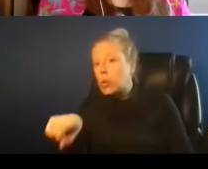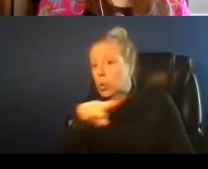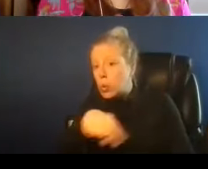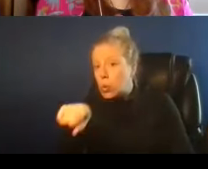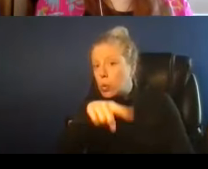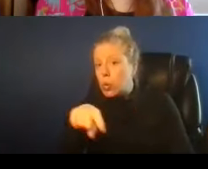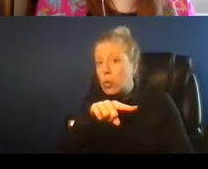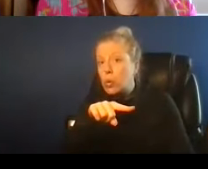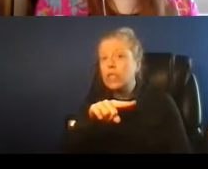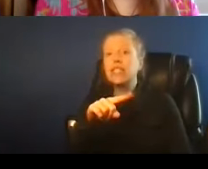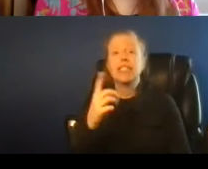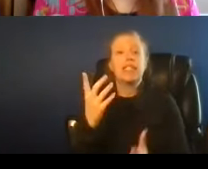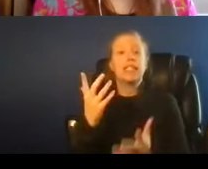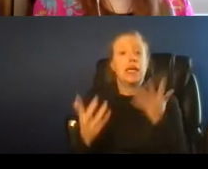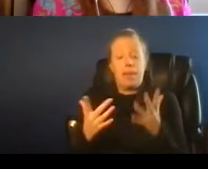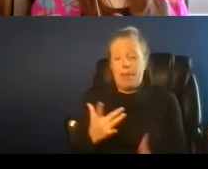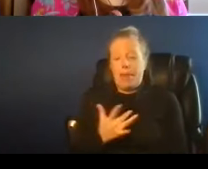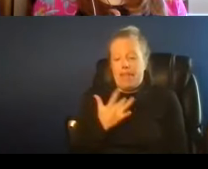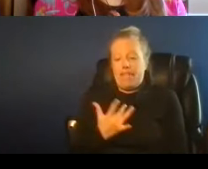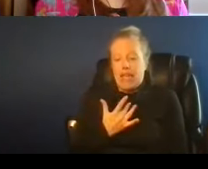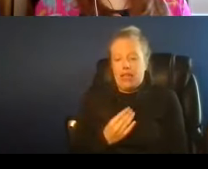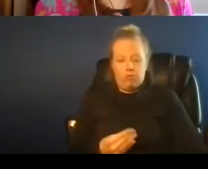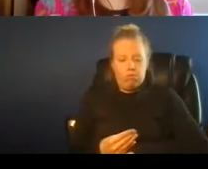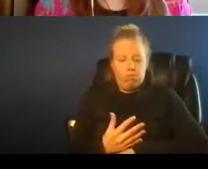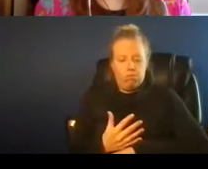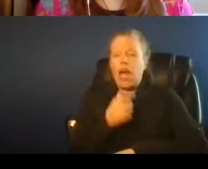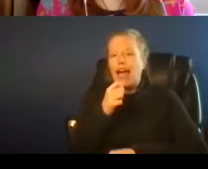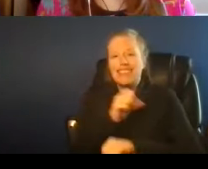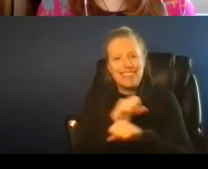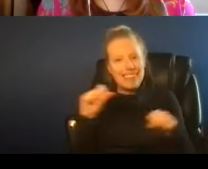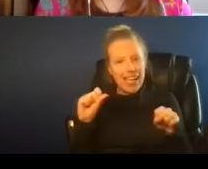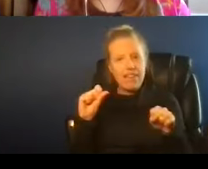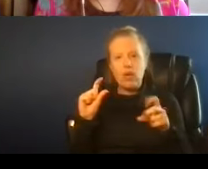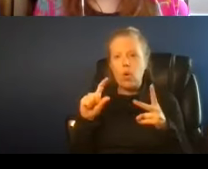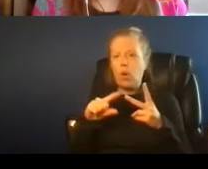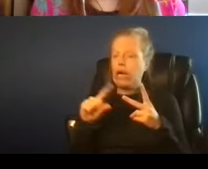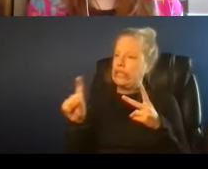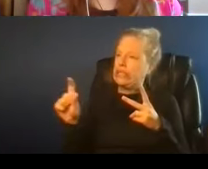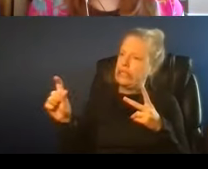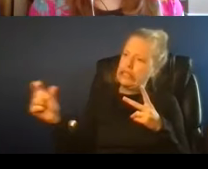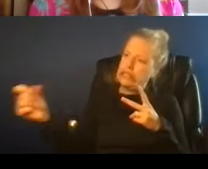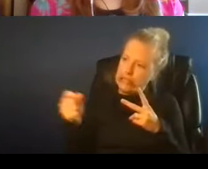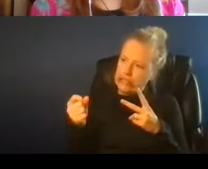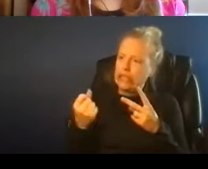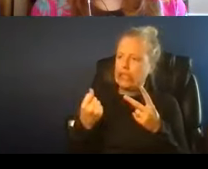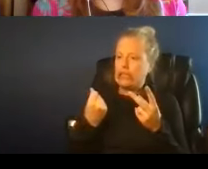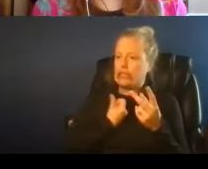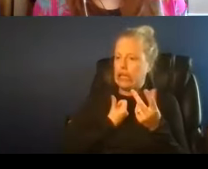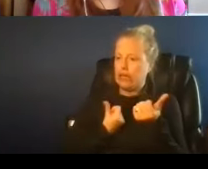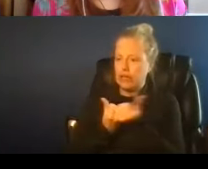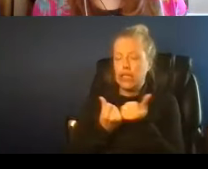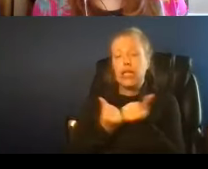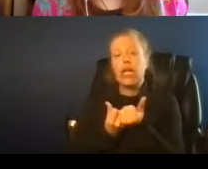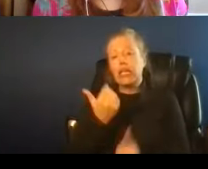the signs that you might be feeling unsafe, or the signs that you need emotional support, because self-knowledge of warning signs is